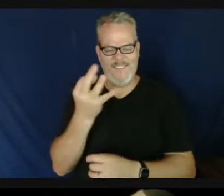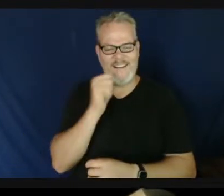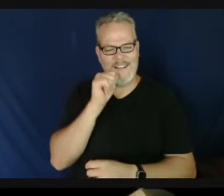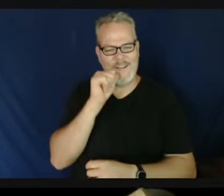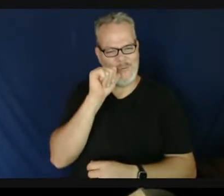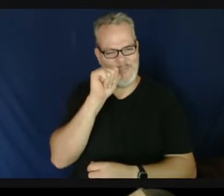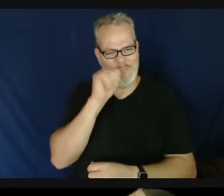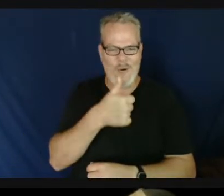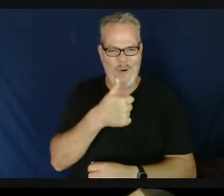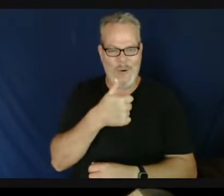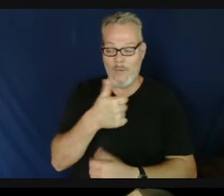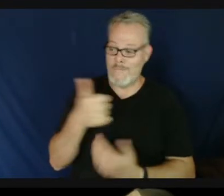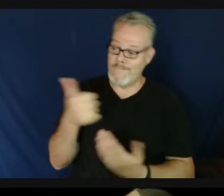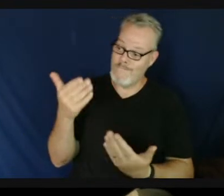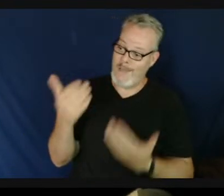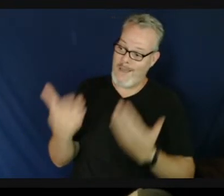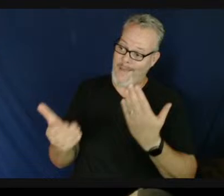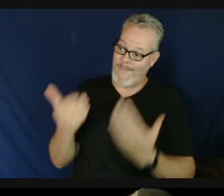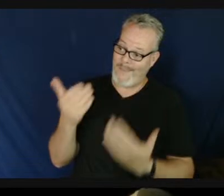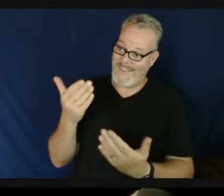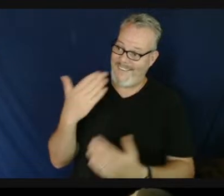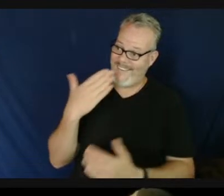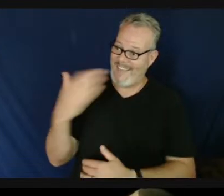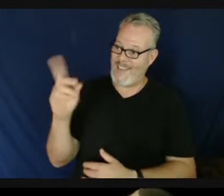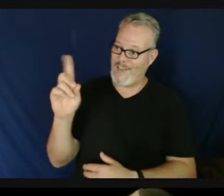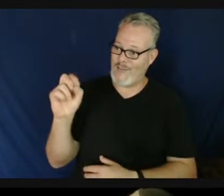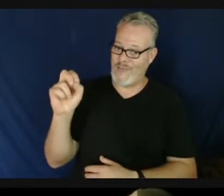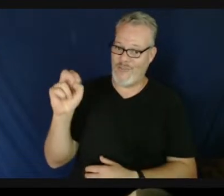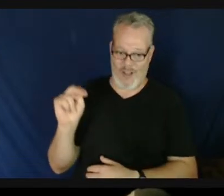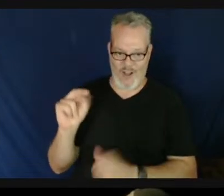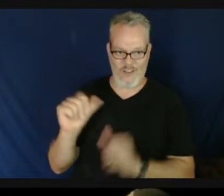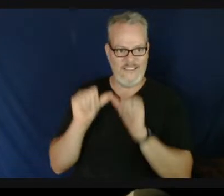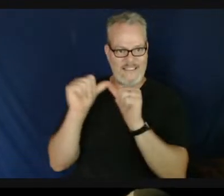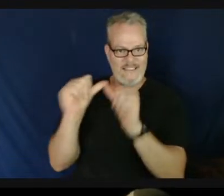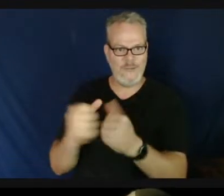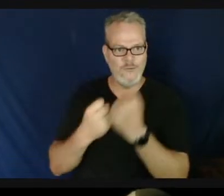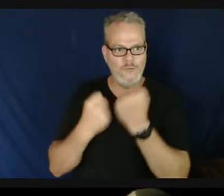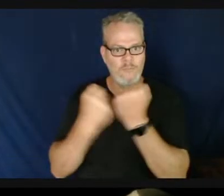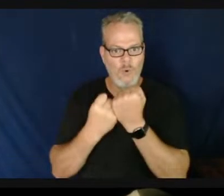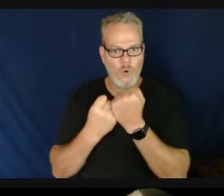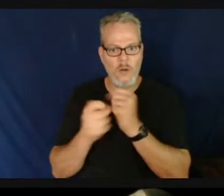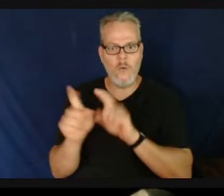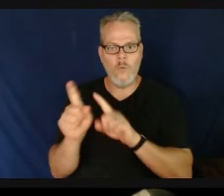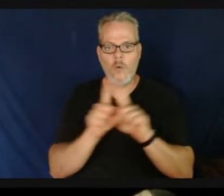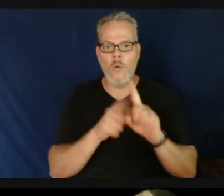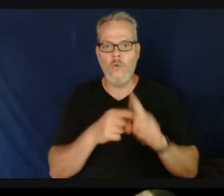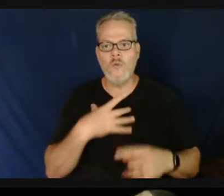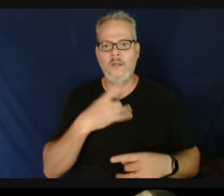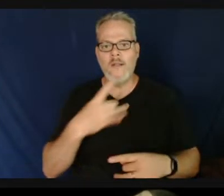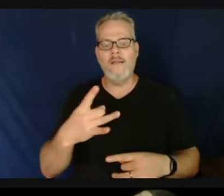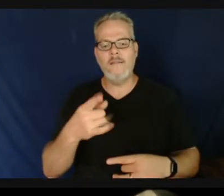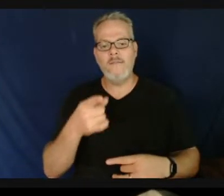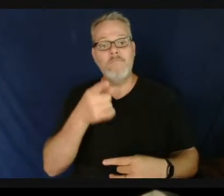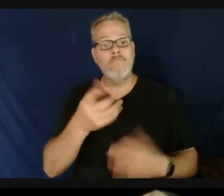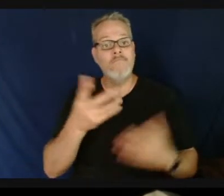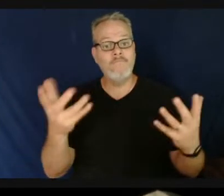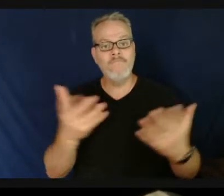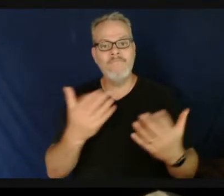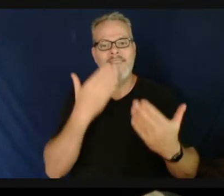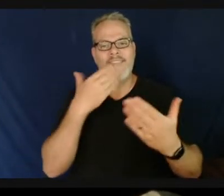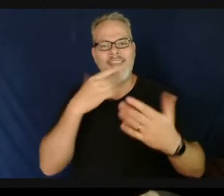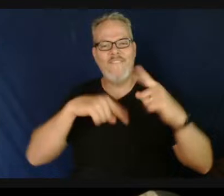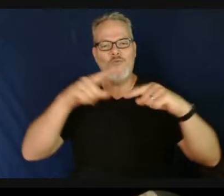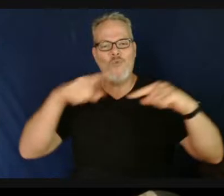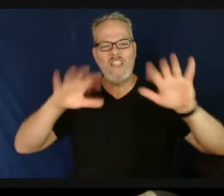It's maybe. Thank you there, Dawn. Continued support. We also like to thank they're on screen there for a minute, but